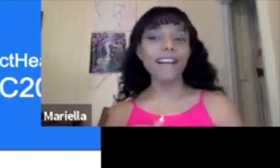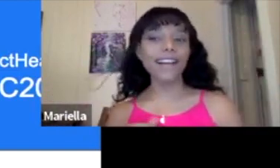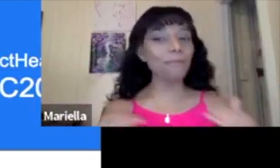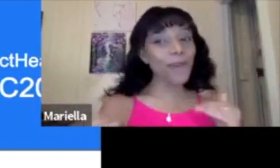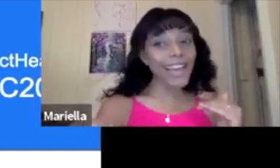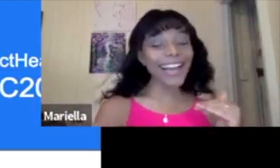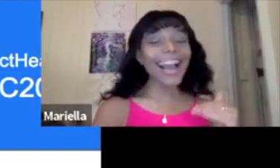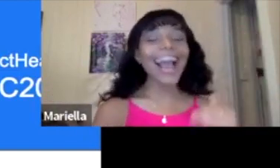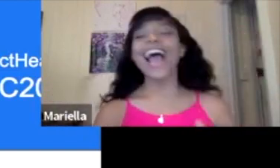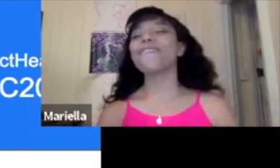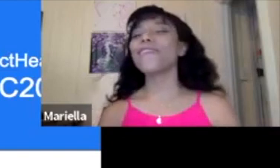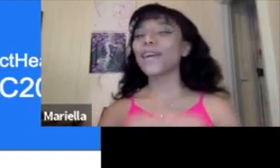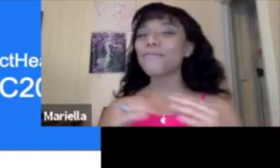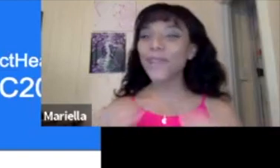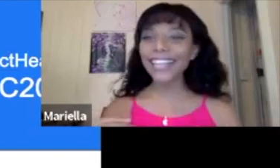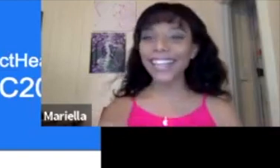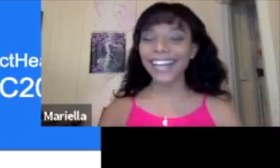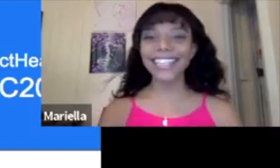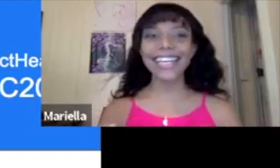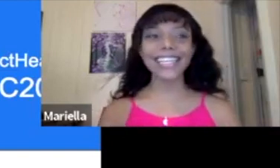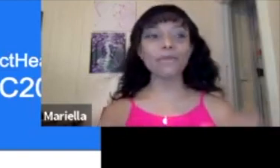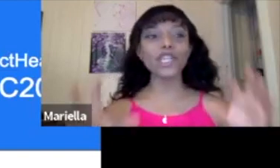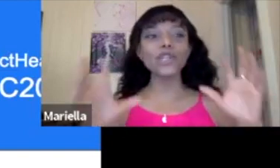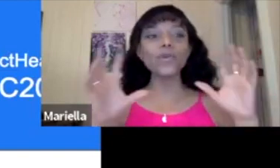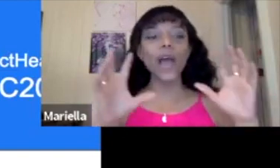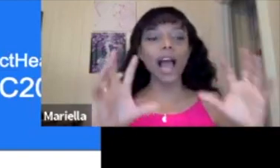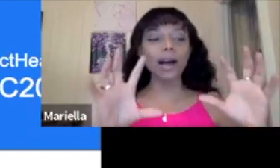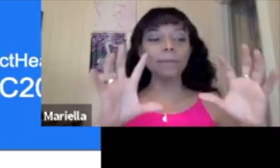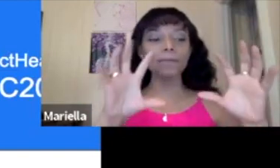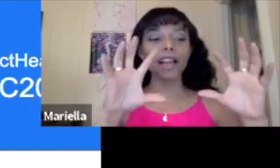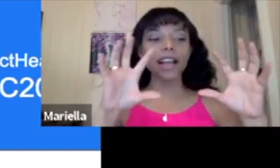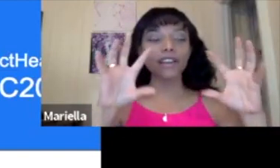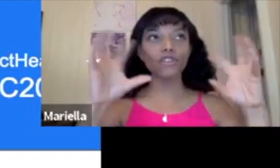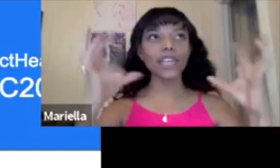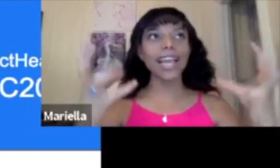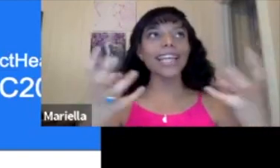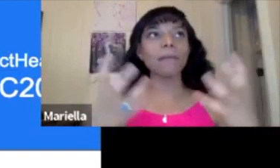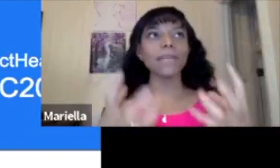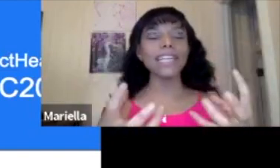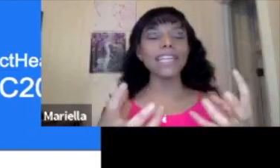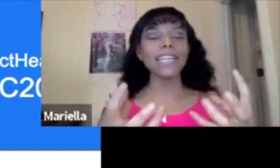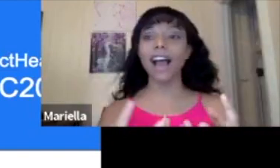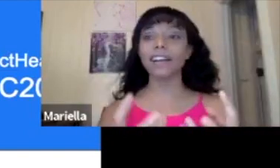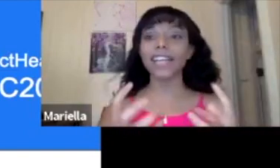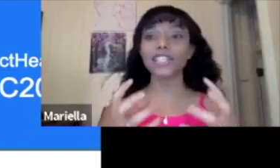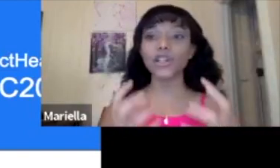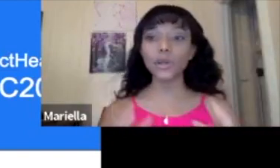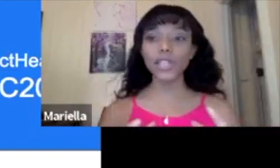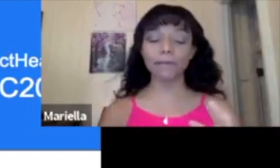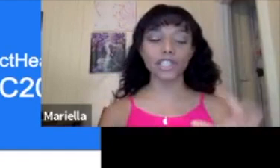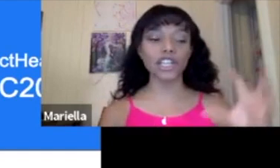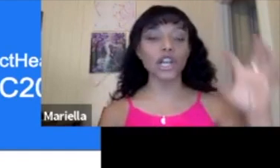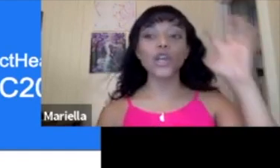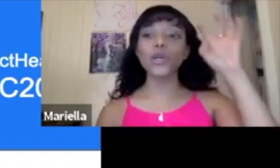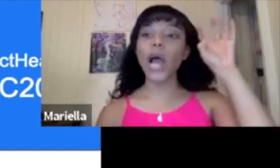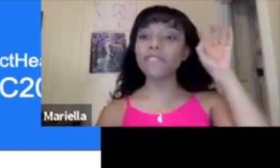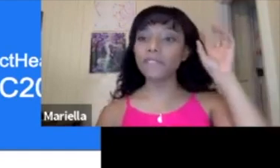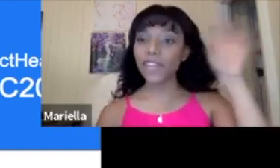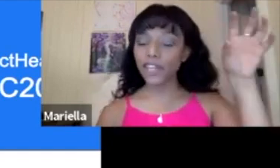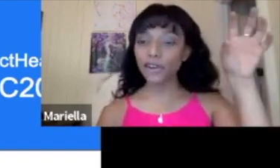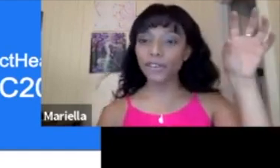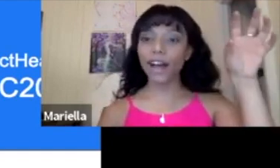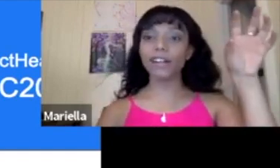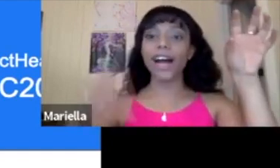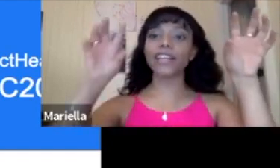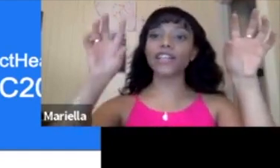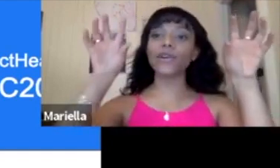called Caption. And what Caption does is when you create a media file that is closed caption, you have a